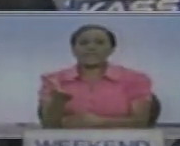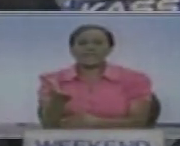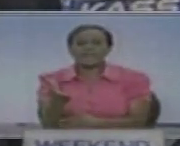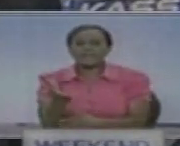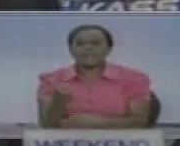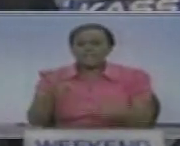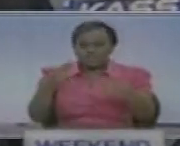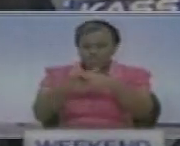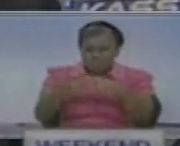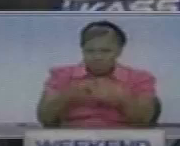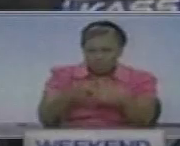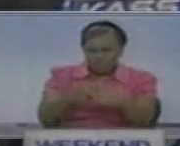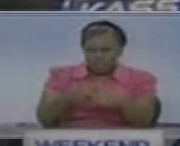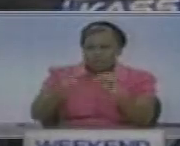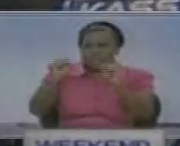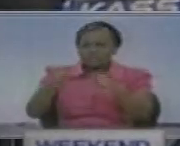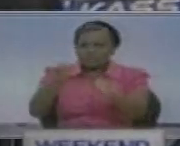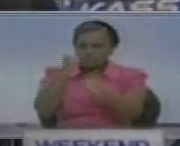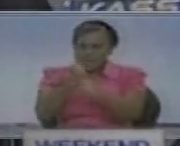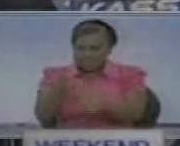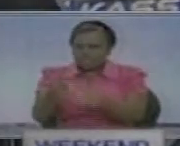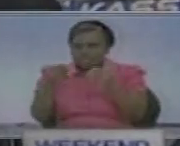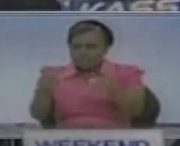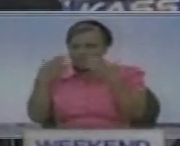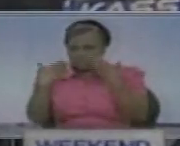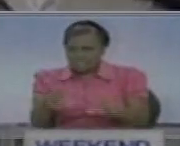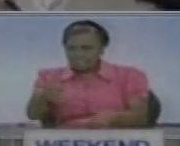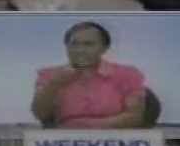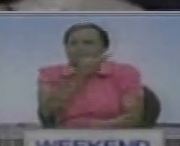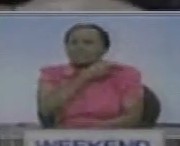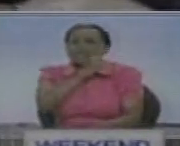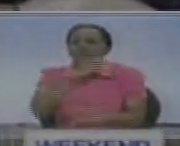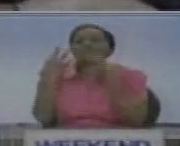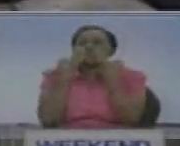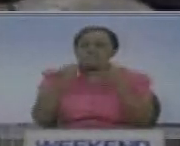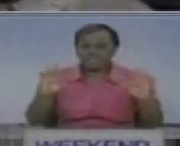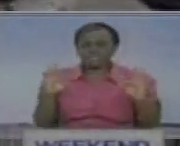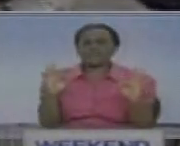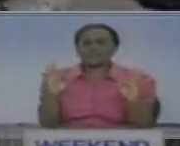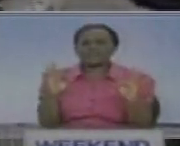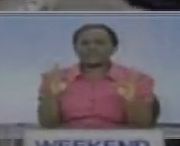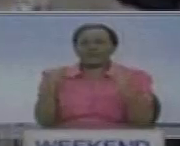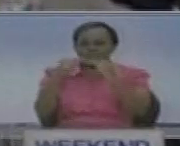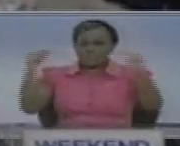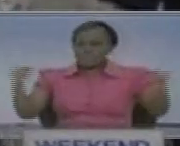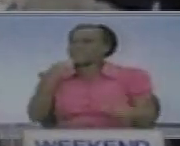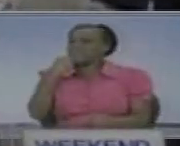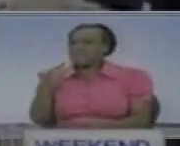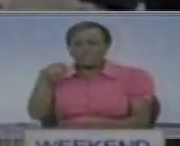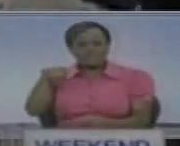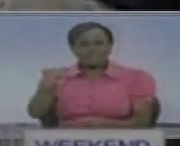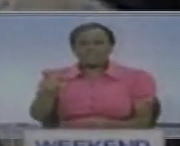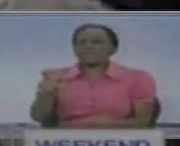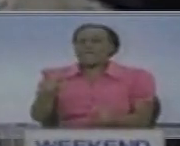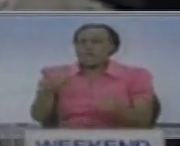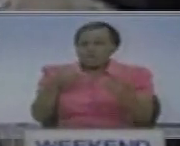soon as we can work that out, he will be released. The rebels have maintained they're not